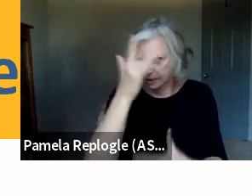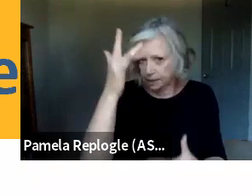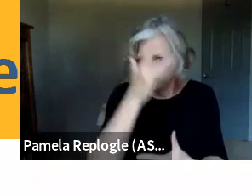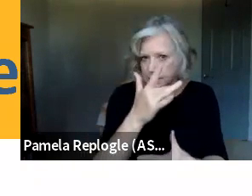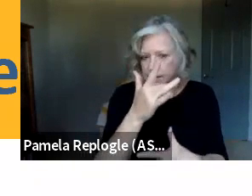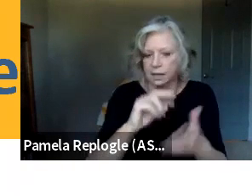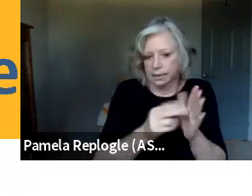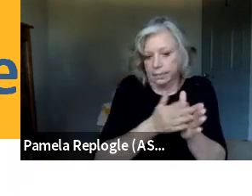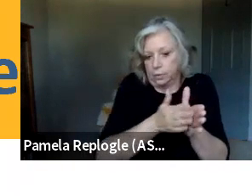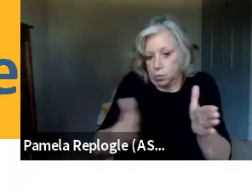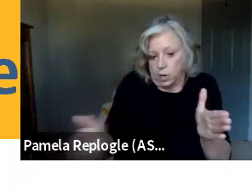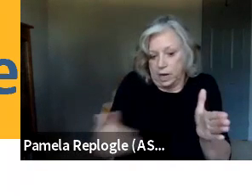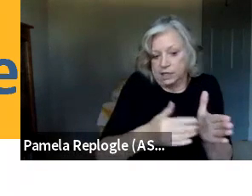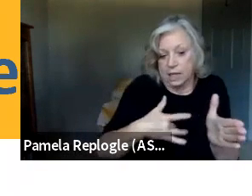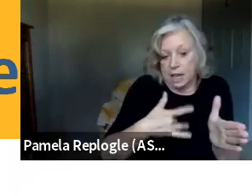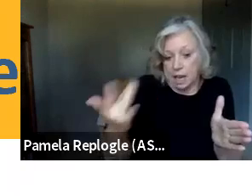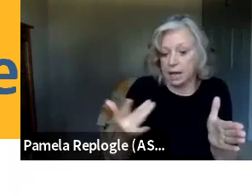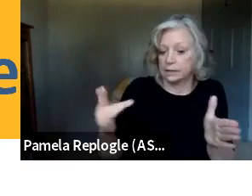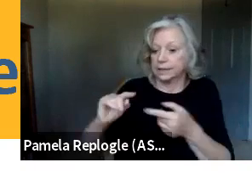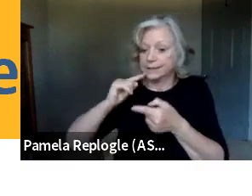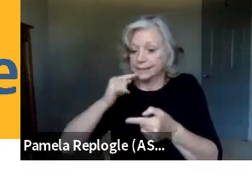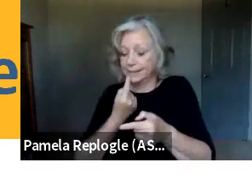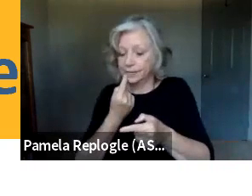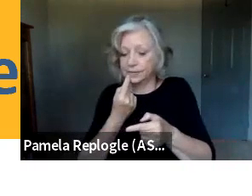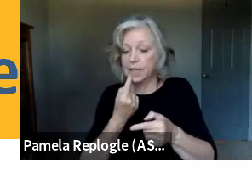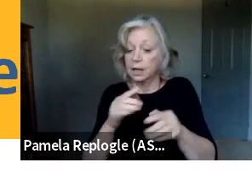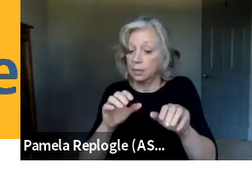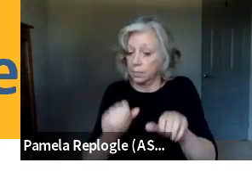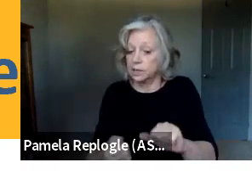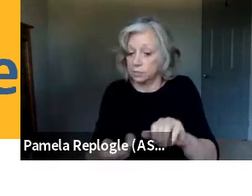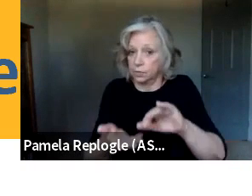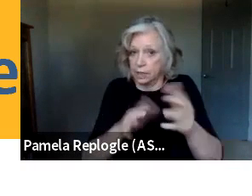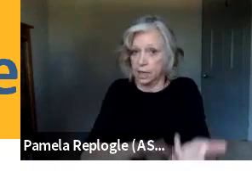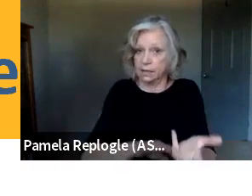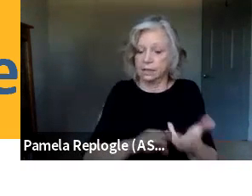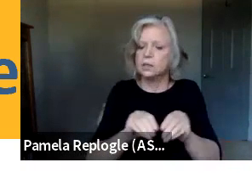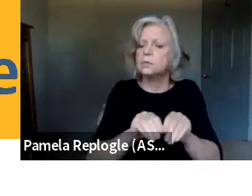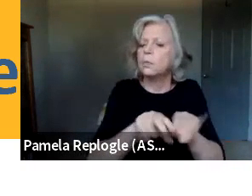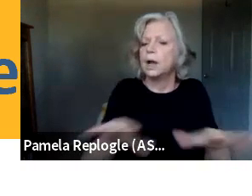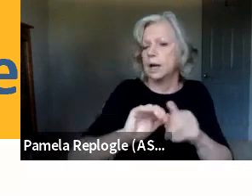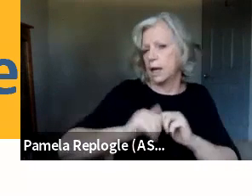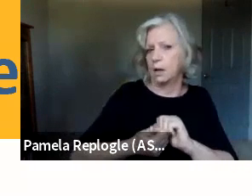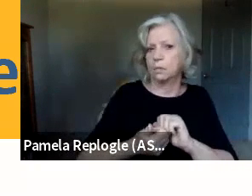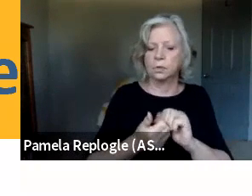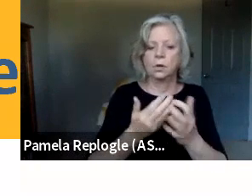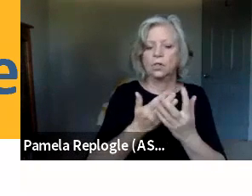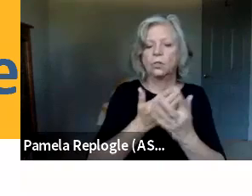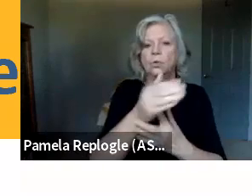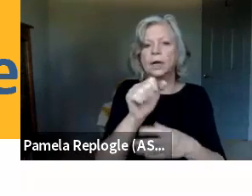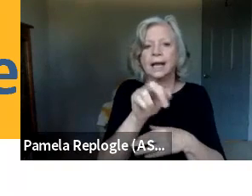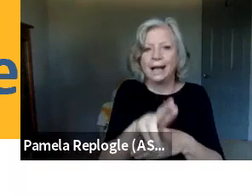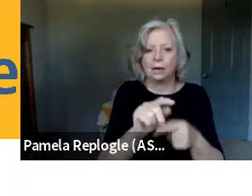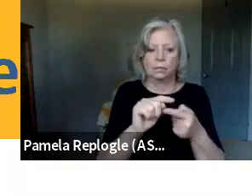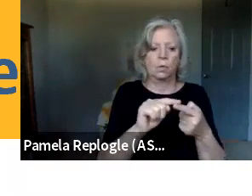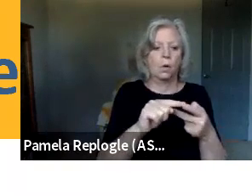severe or even fatal. And it mainly spreads through the air from person to person when an infected person